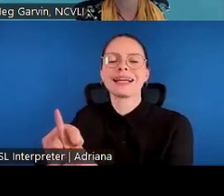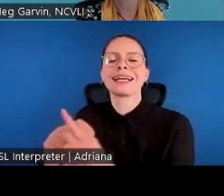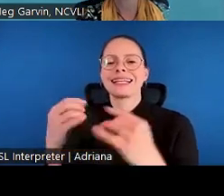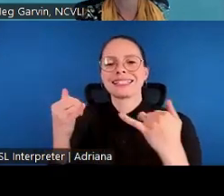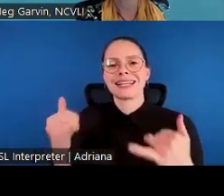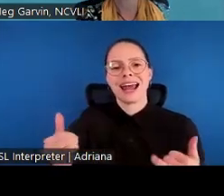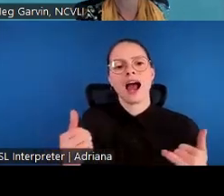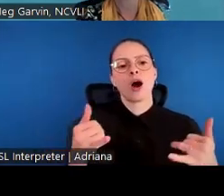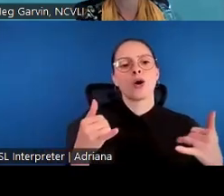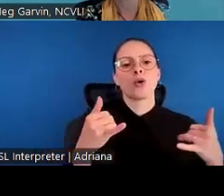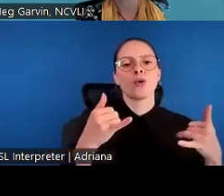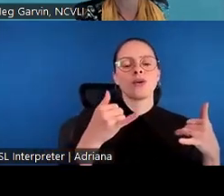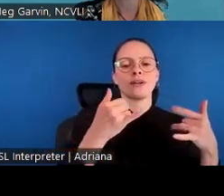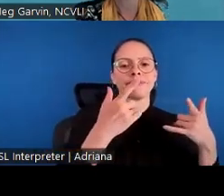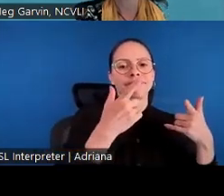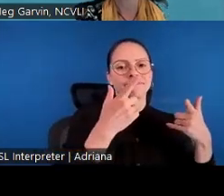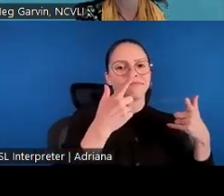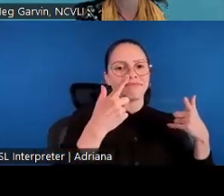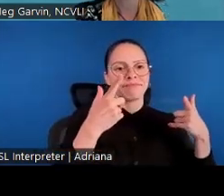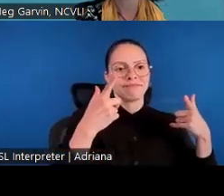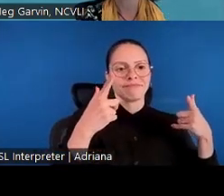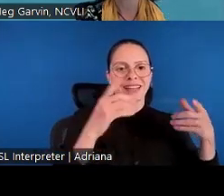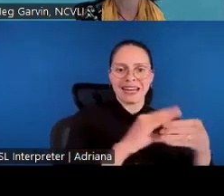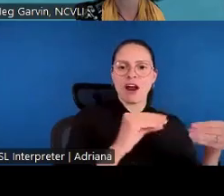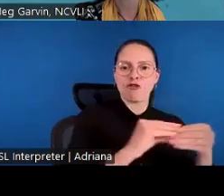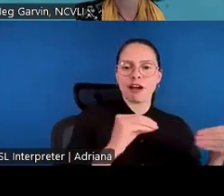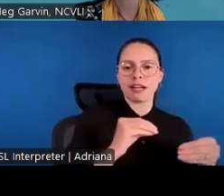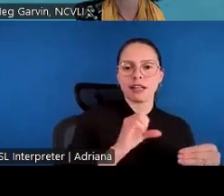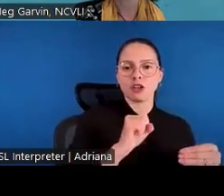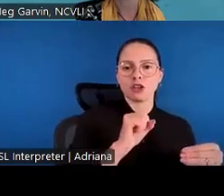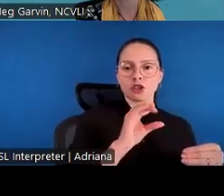for you to limit the harm to your